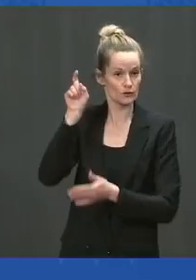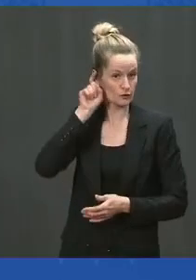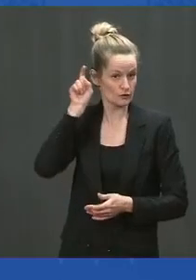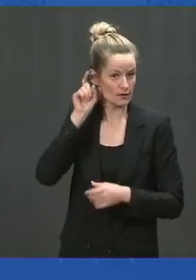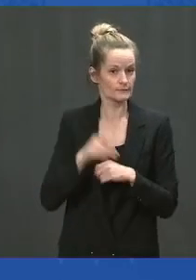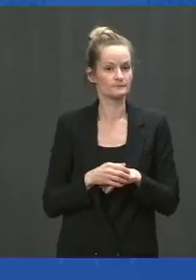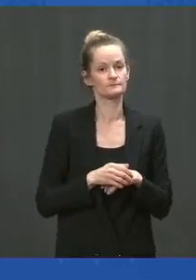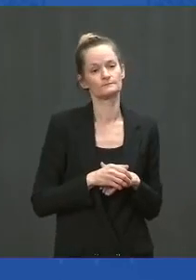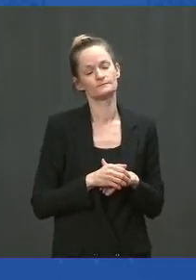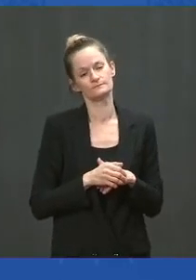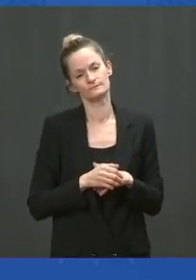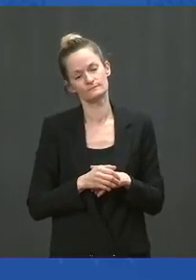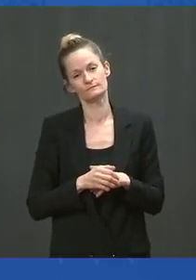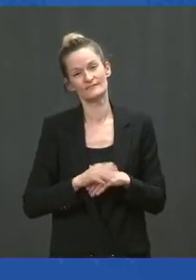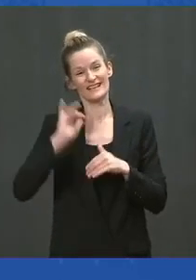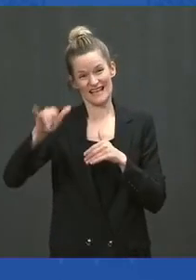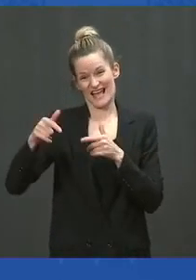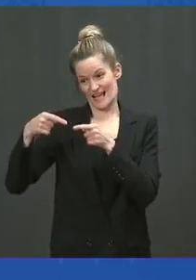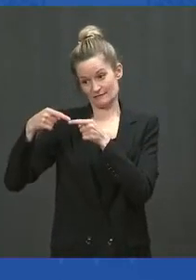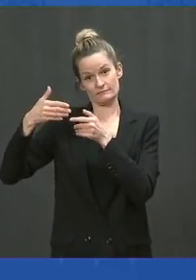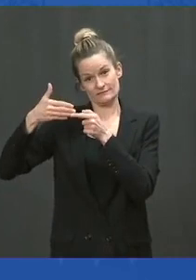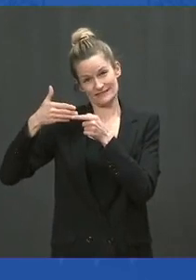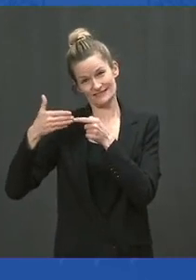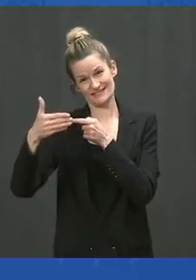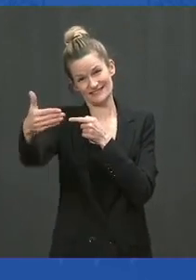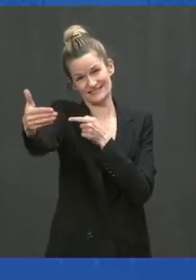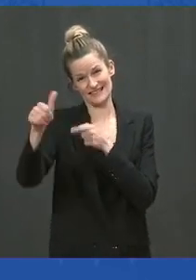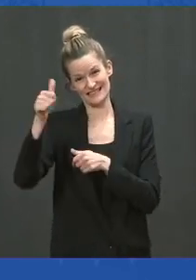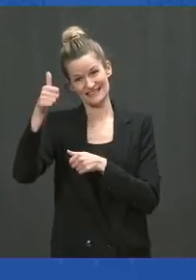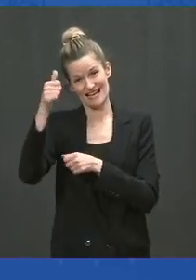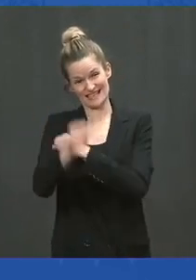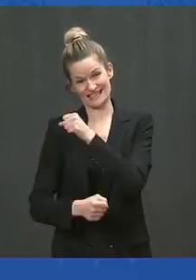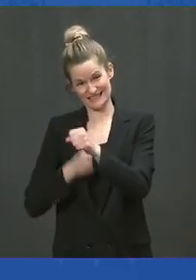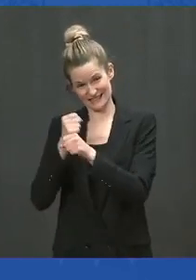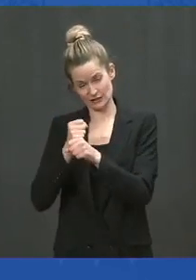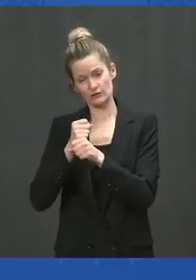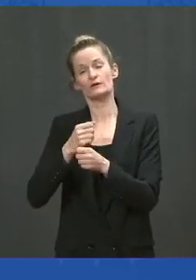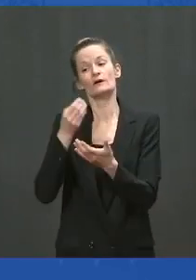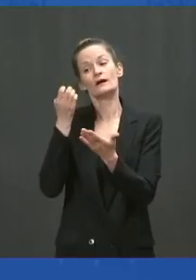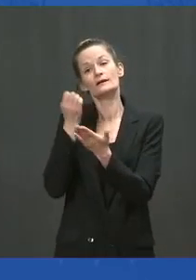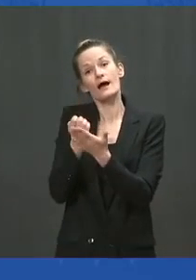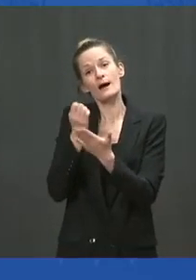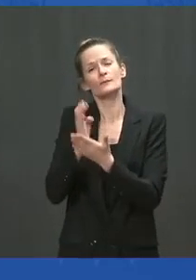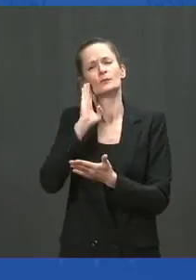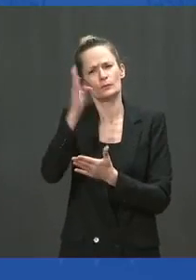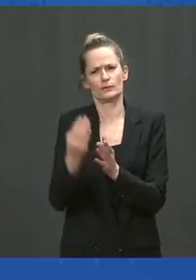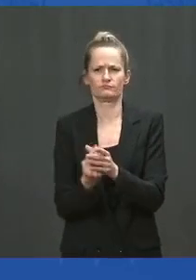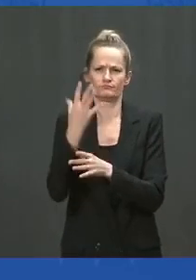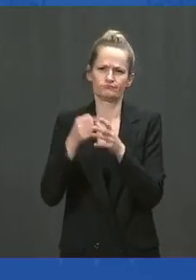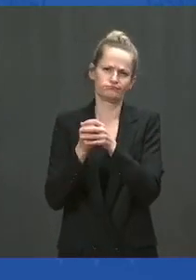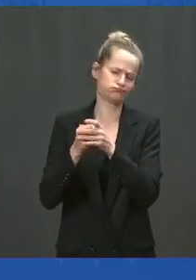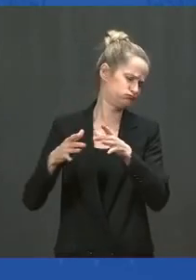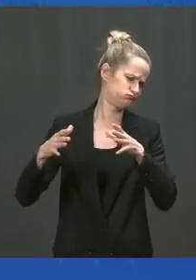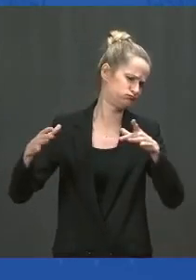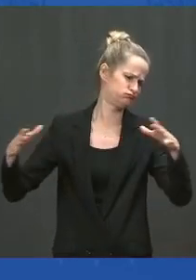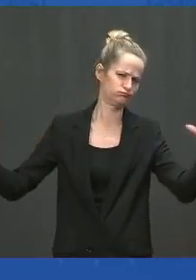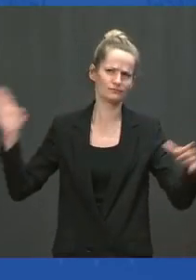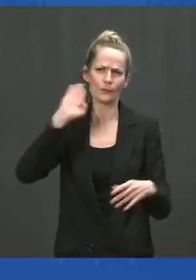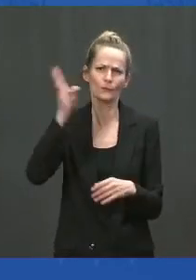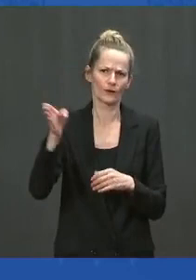dollars and will create 2 million more jobs a year, good paying jobs. We just have to keep